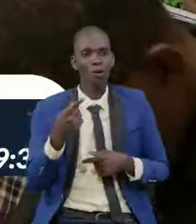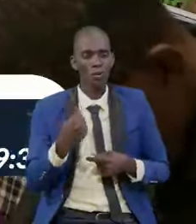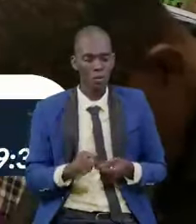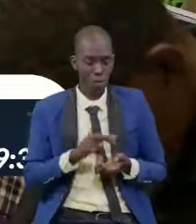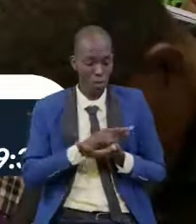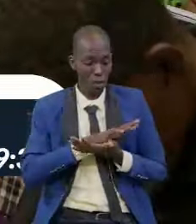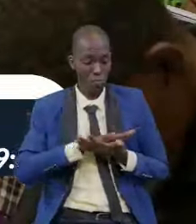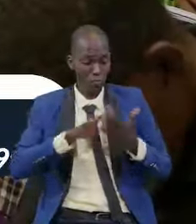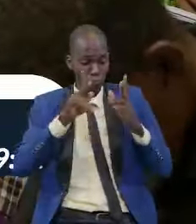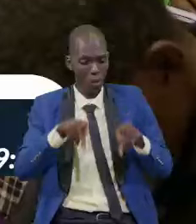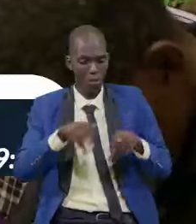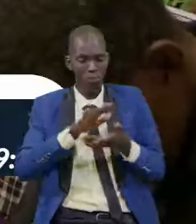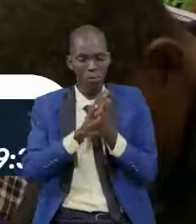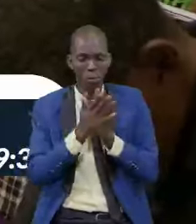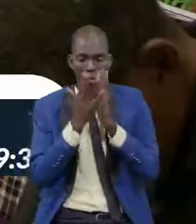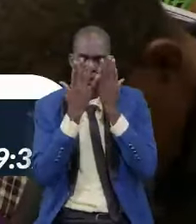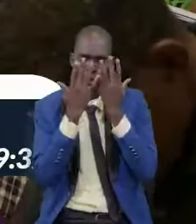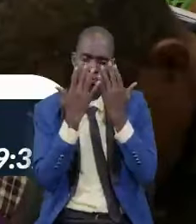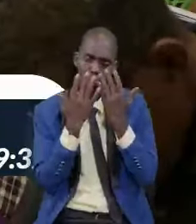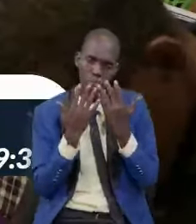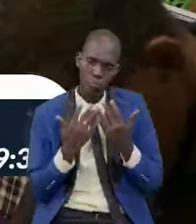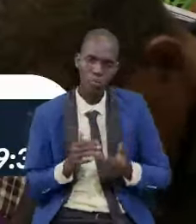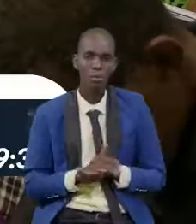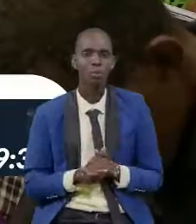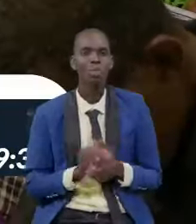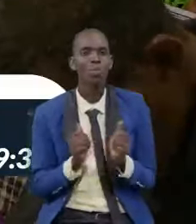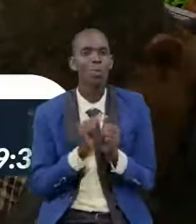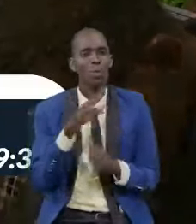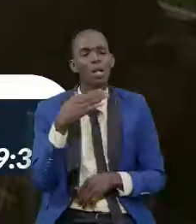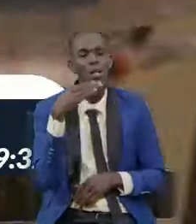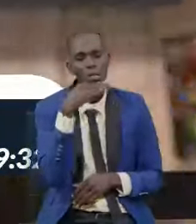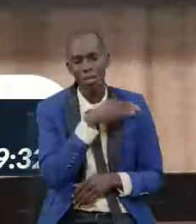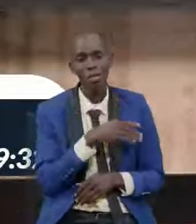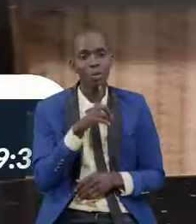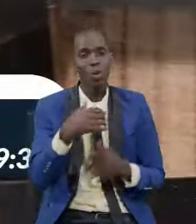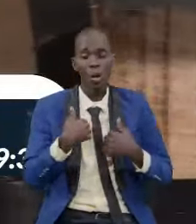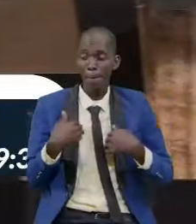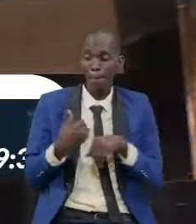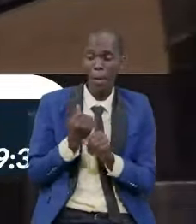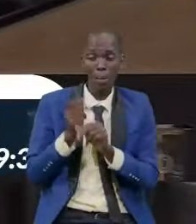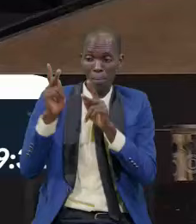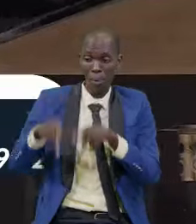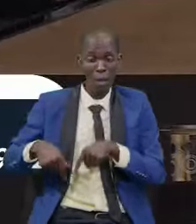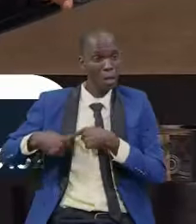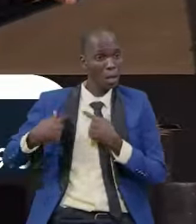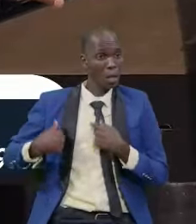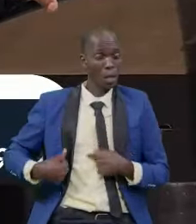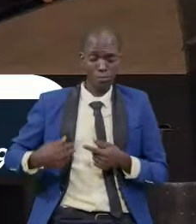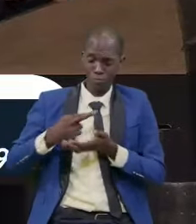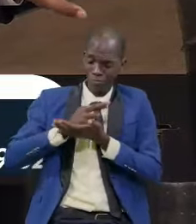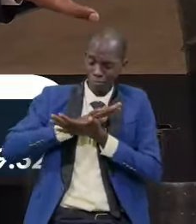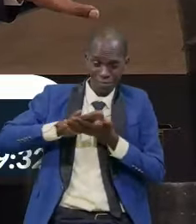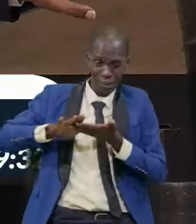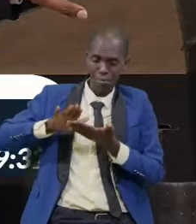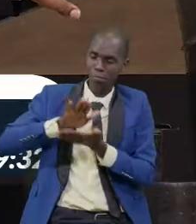the righteous sad. With lies ye have made the heart of the